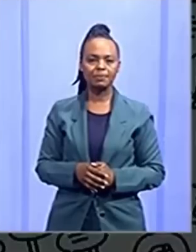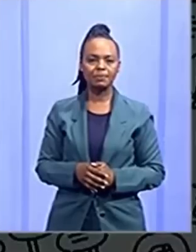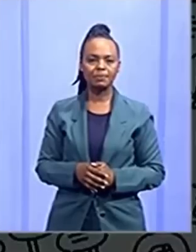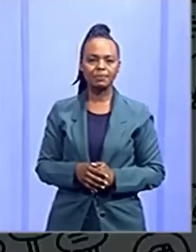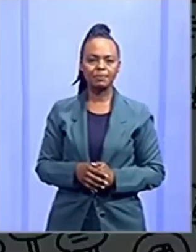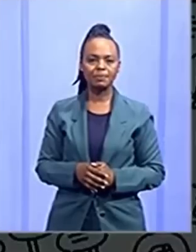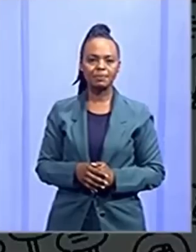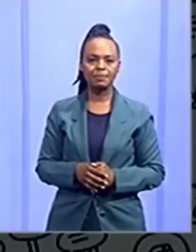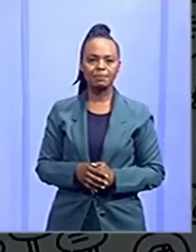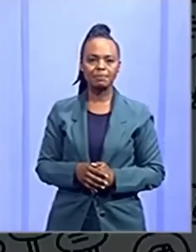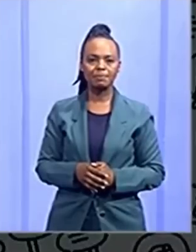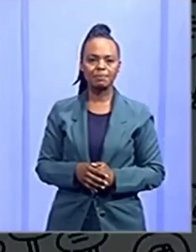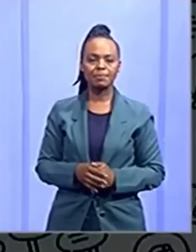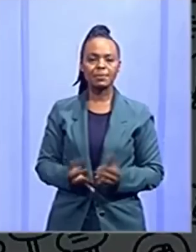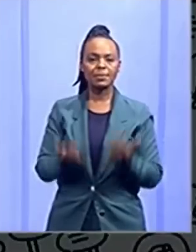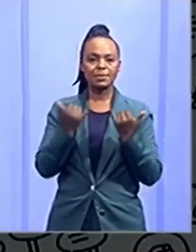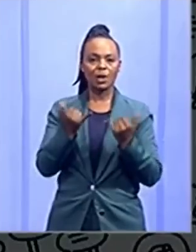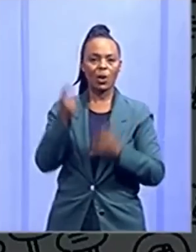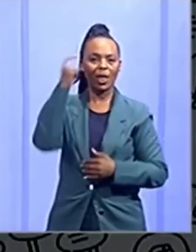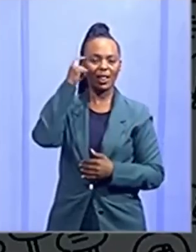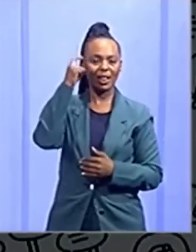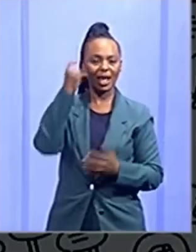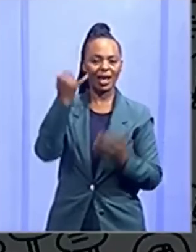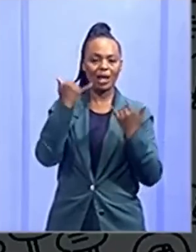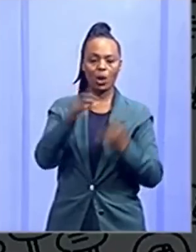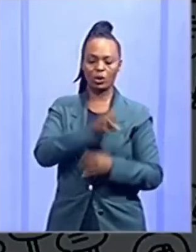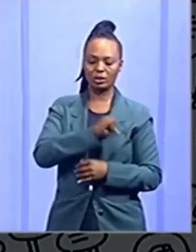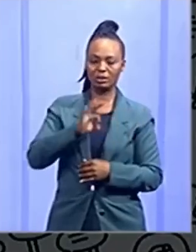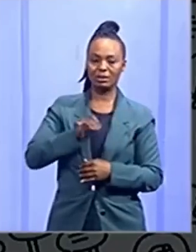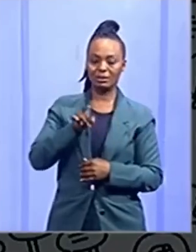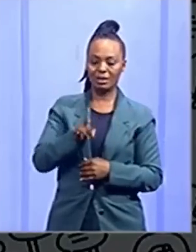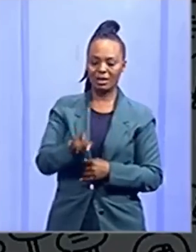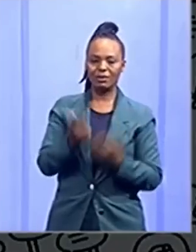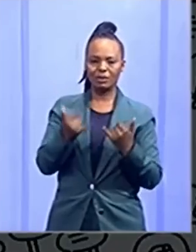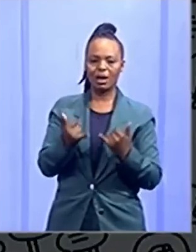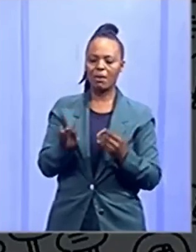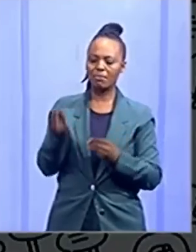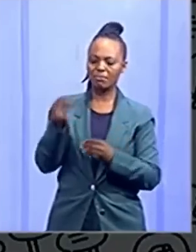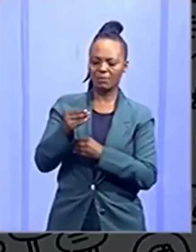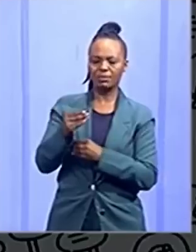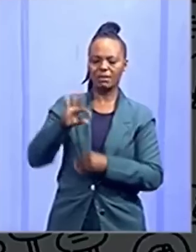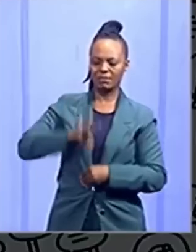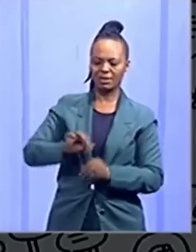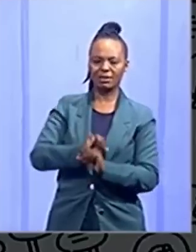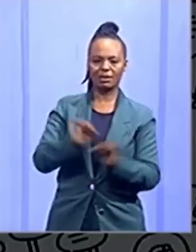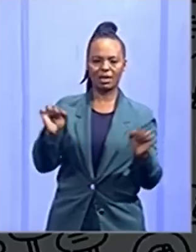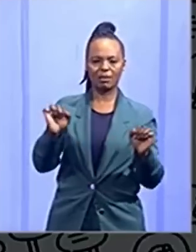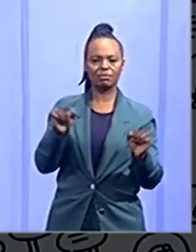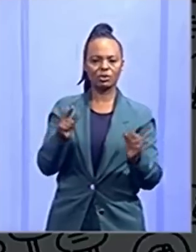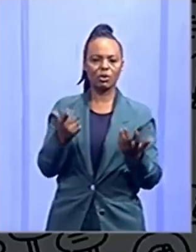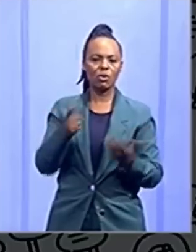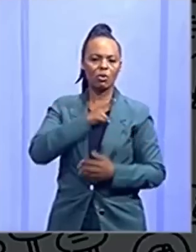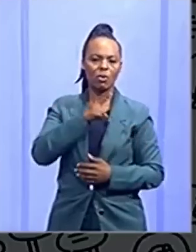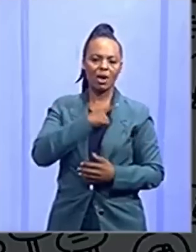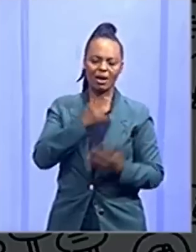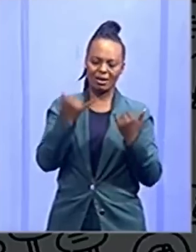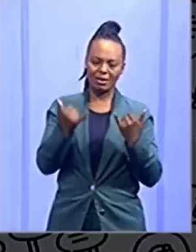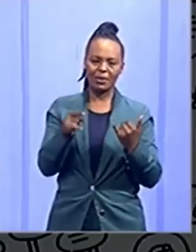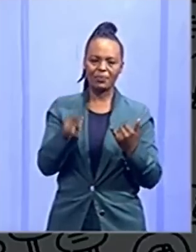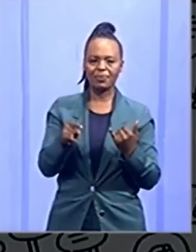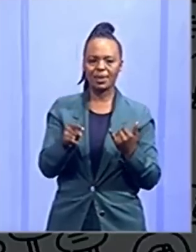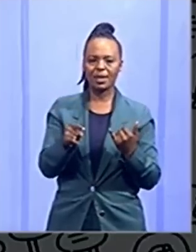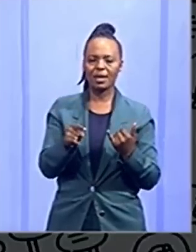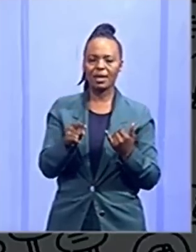Nagana gore badiri ba Tshwane ba o tirediwe mogolo ka gore ane jaanong ba dira ba